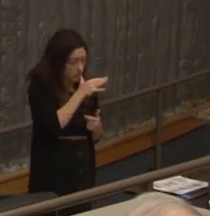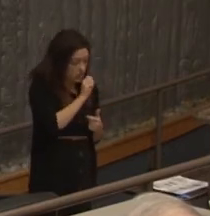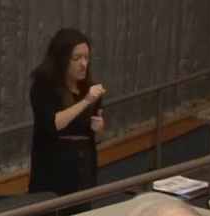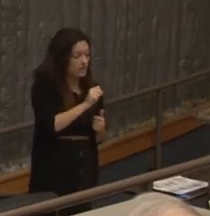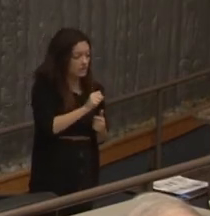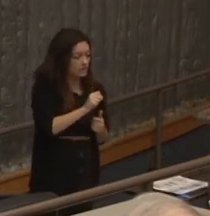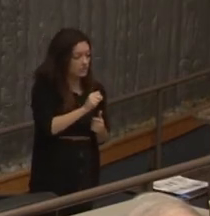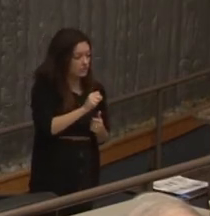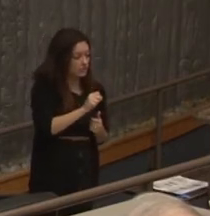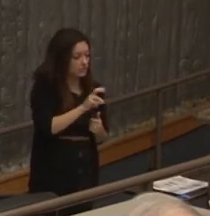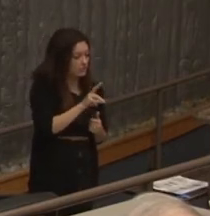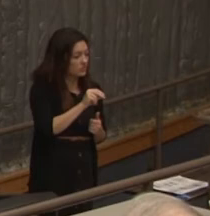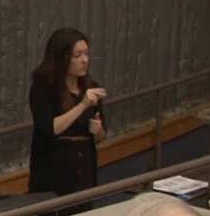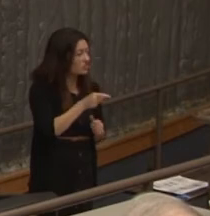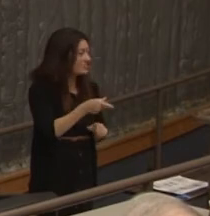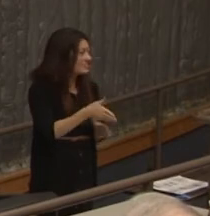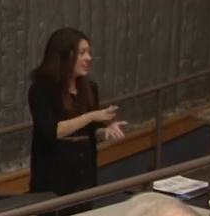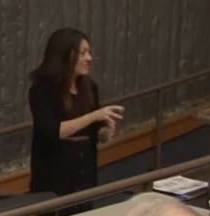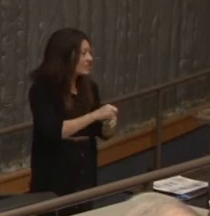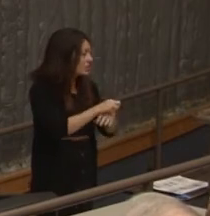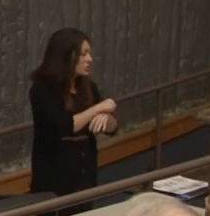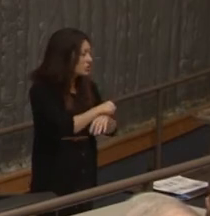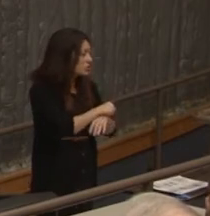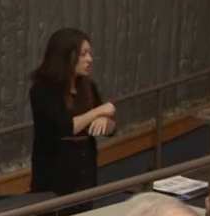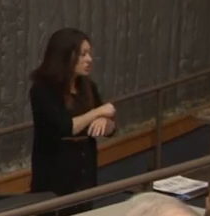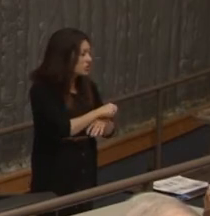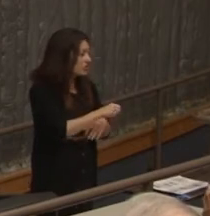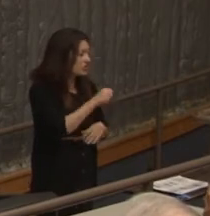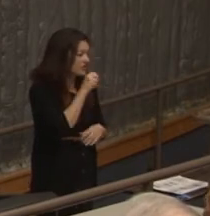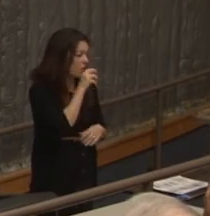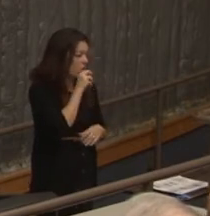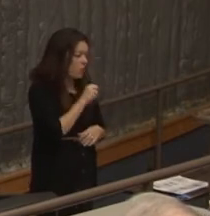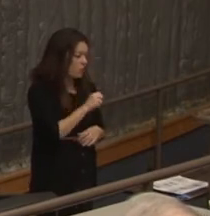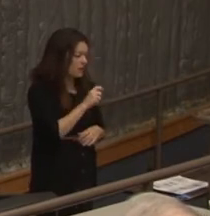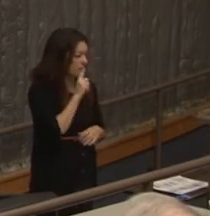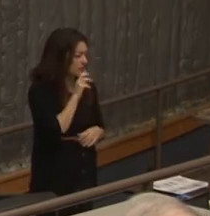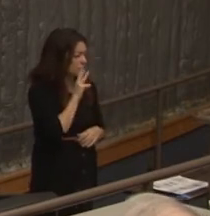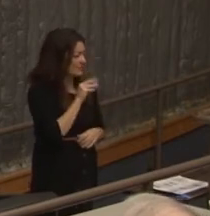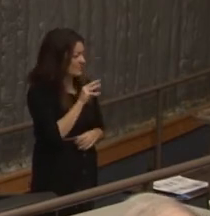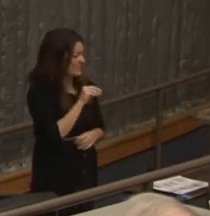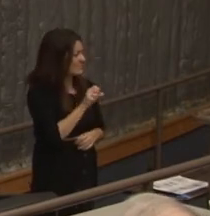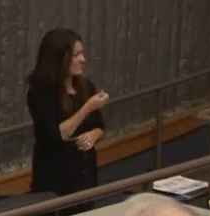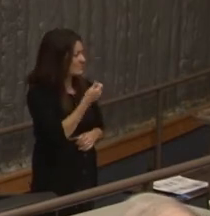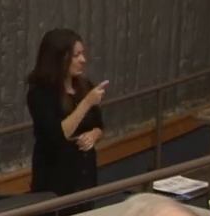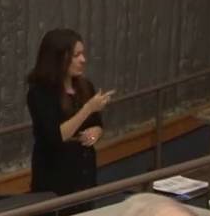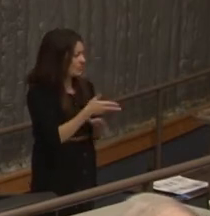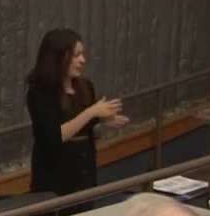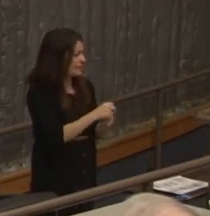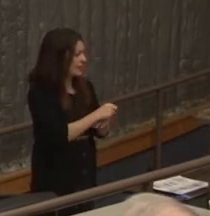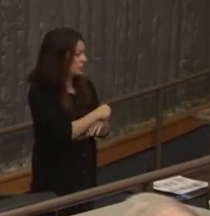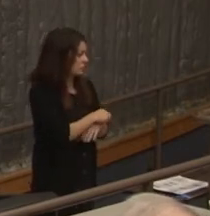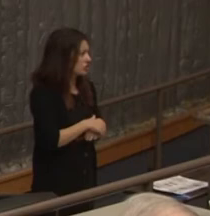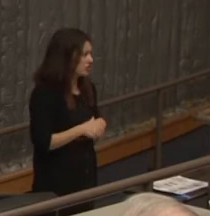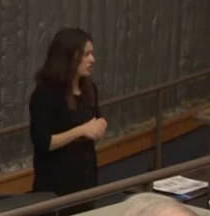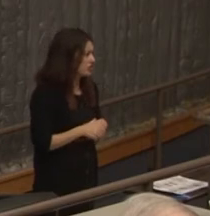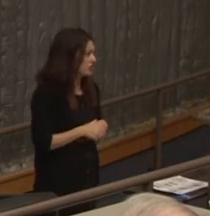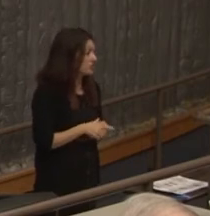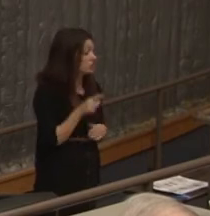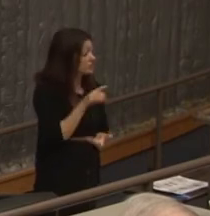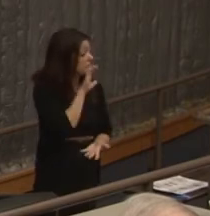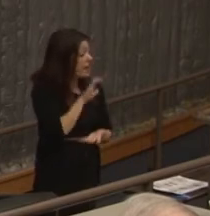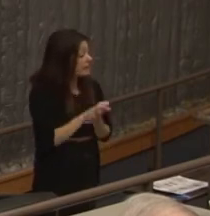United States. No, she died of cancer, and she was not that old. Maybe in her 60s, I'm not sure. She